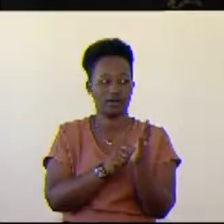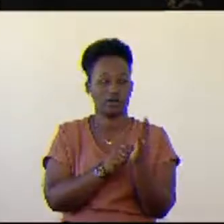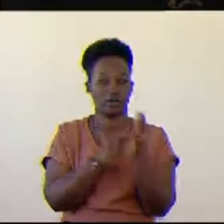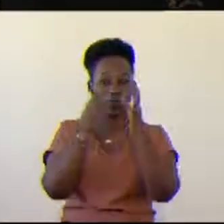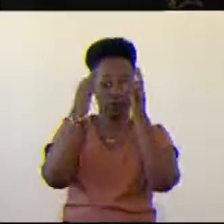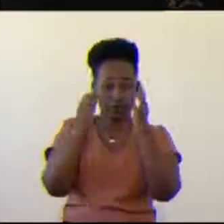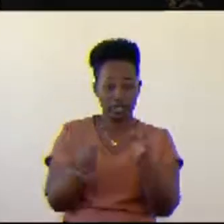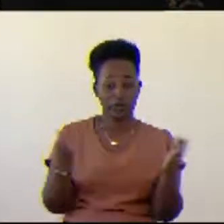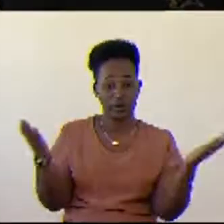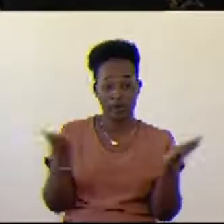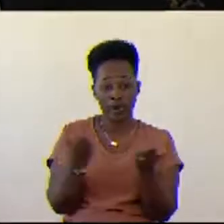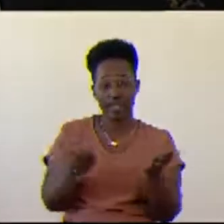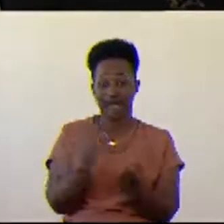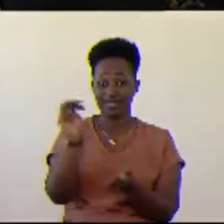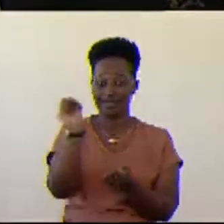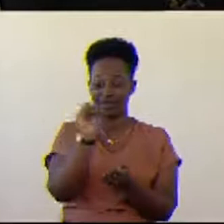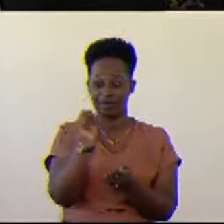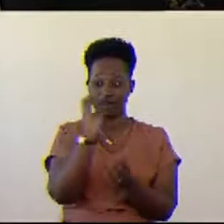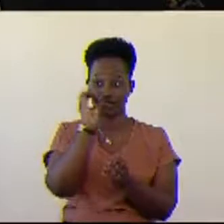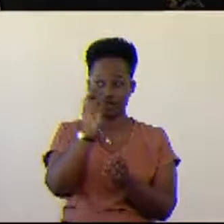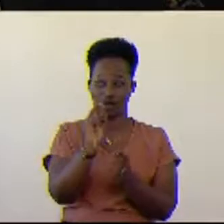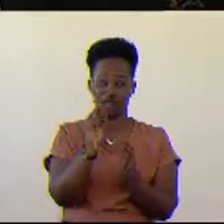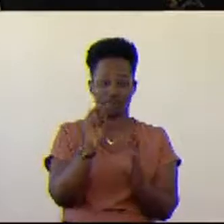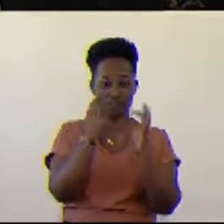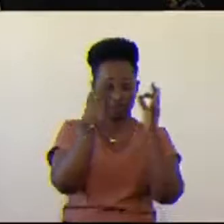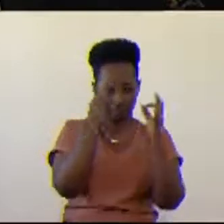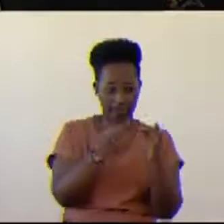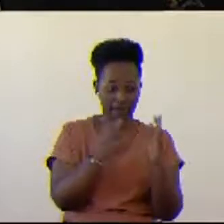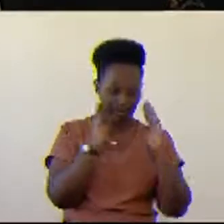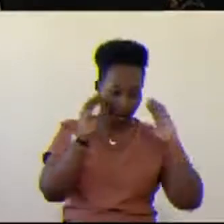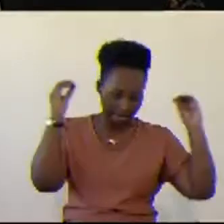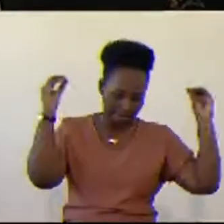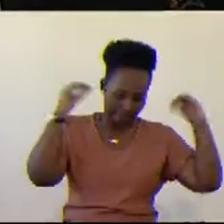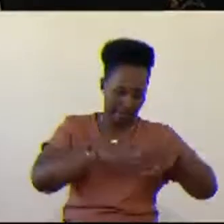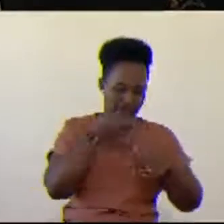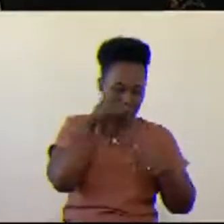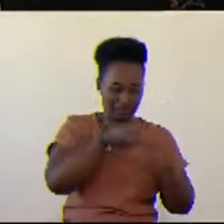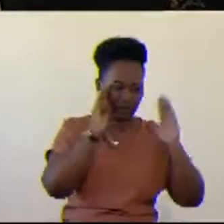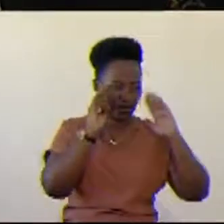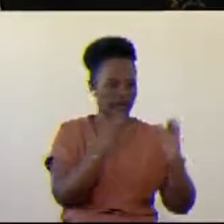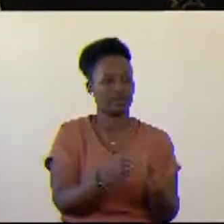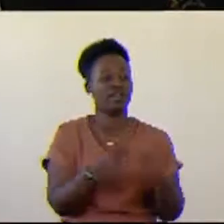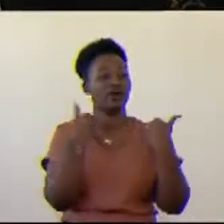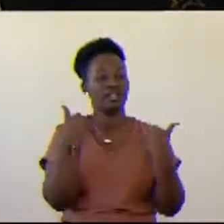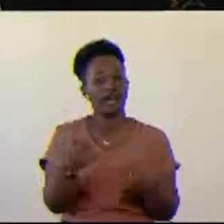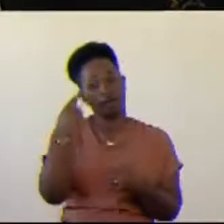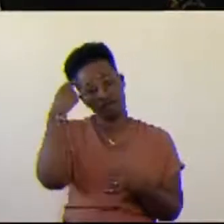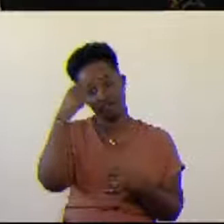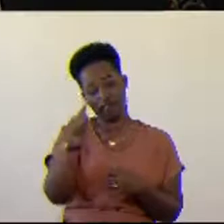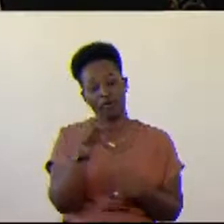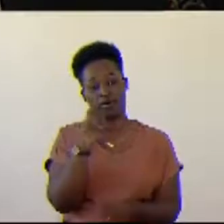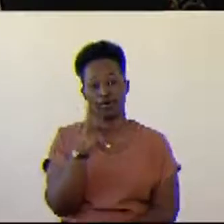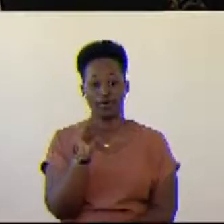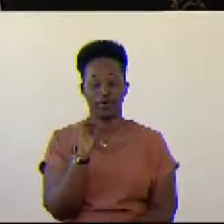the whole mass of the body appears to be concentrated. That's what we call center of mass. Now, for a uniform